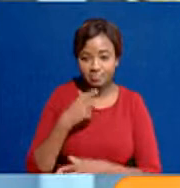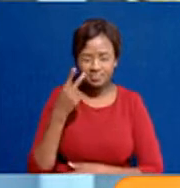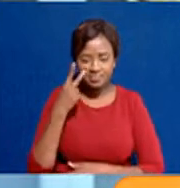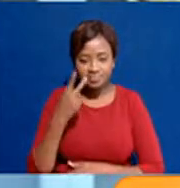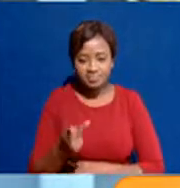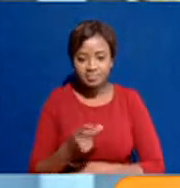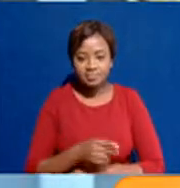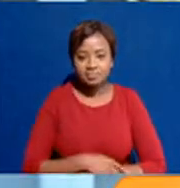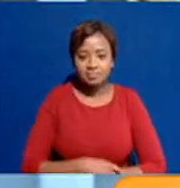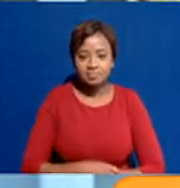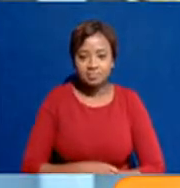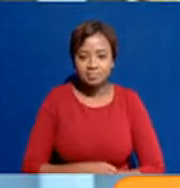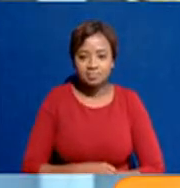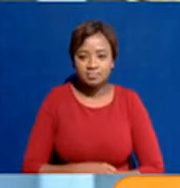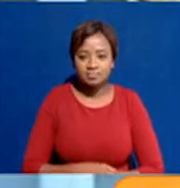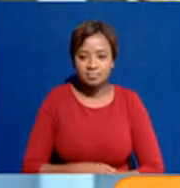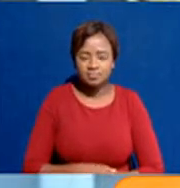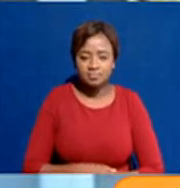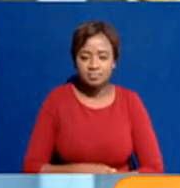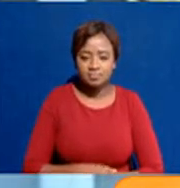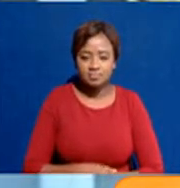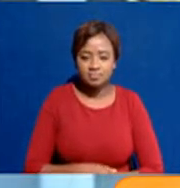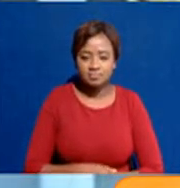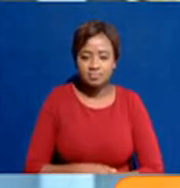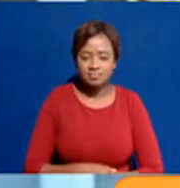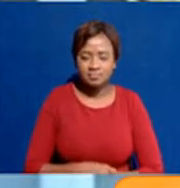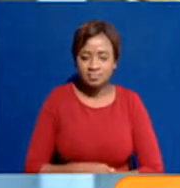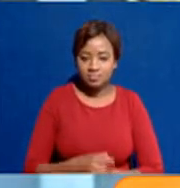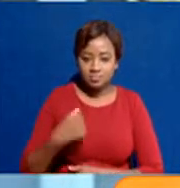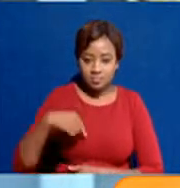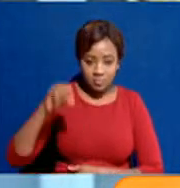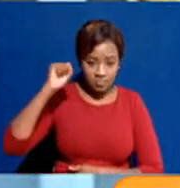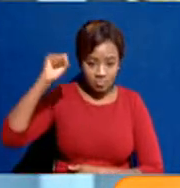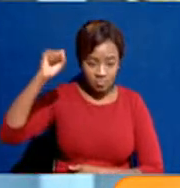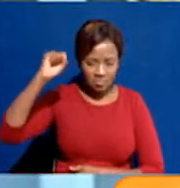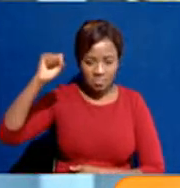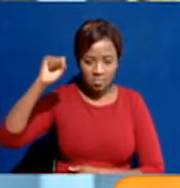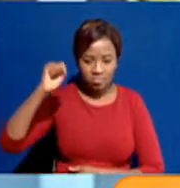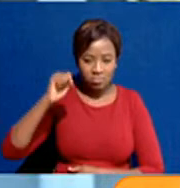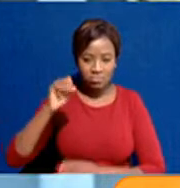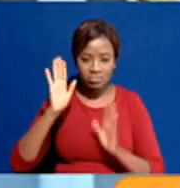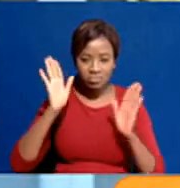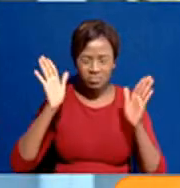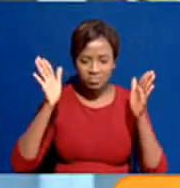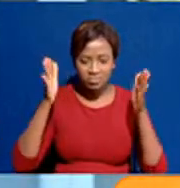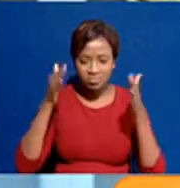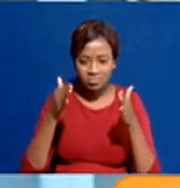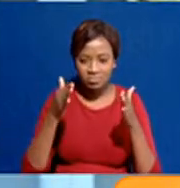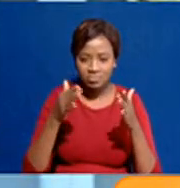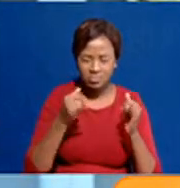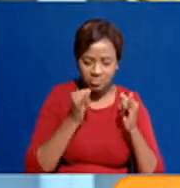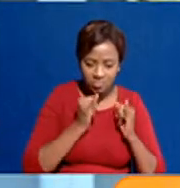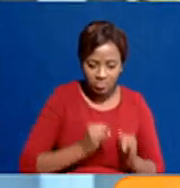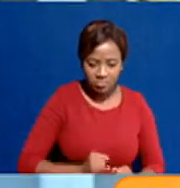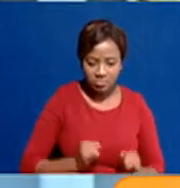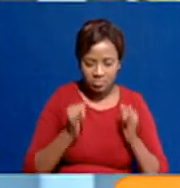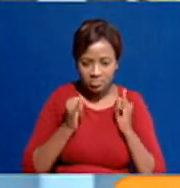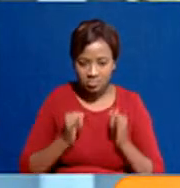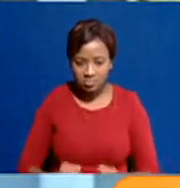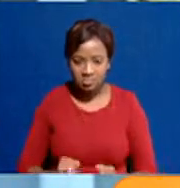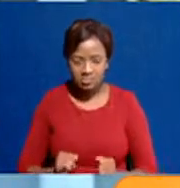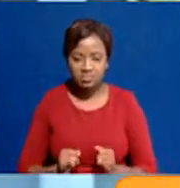is lack of institutionalism. Our politics is really centered on individuals.